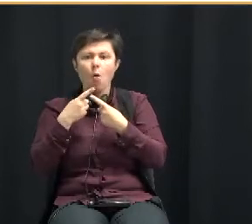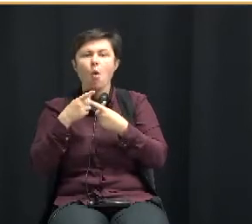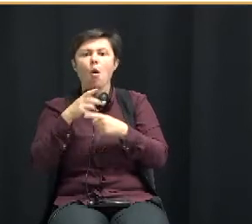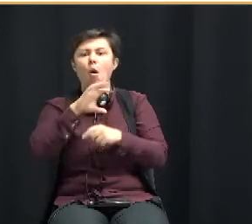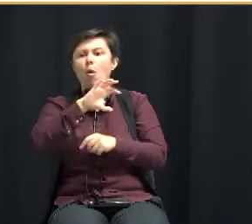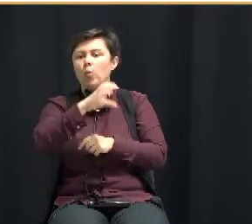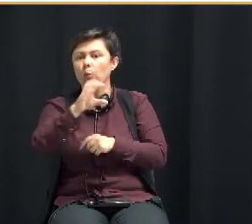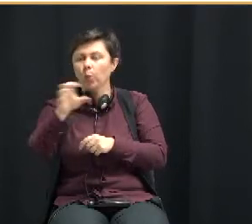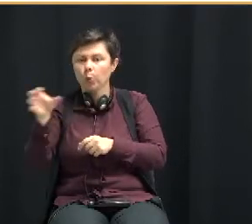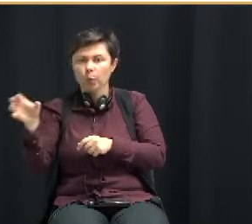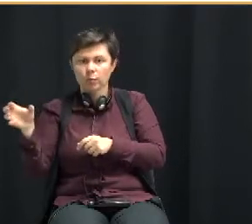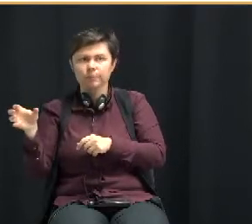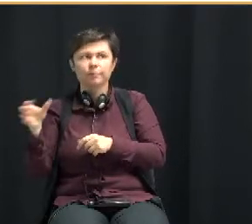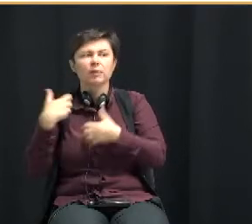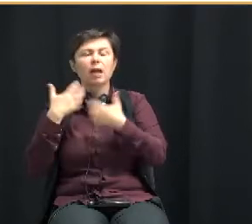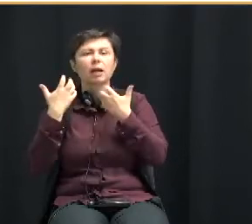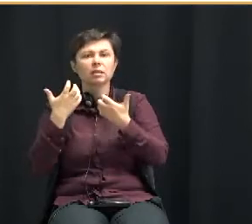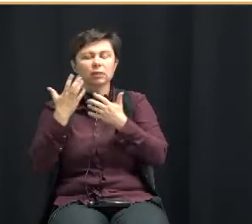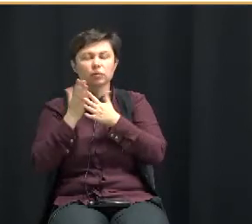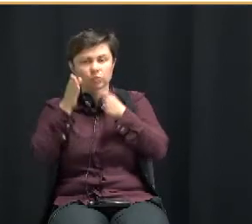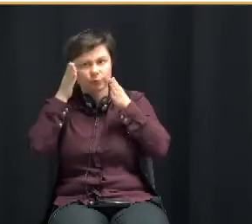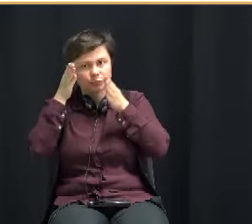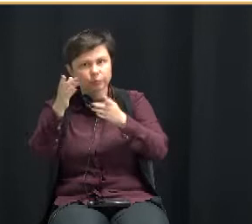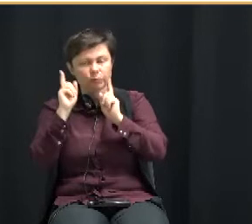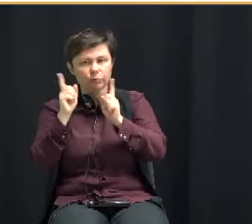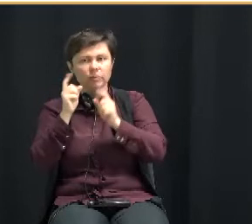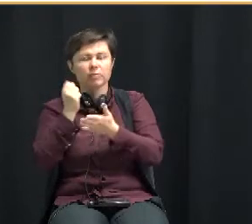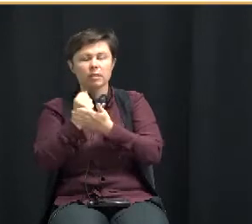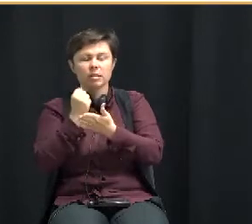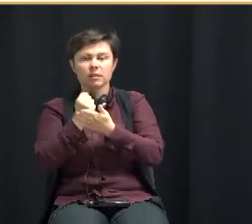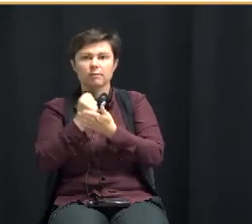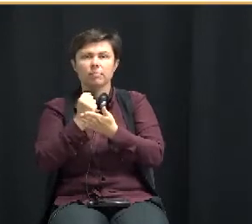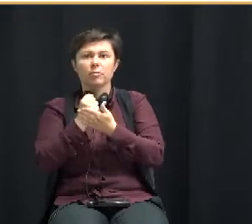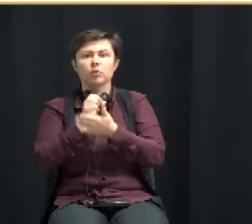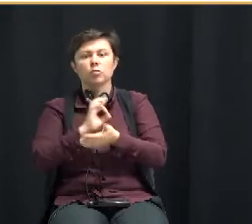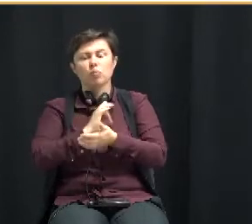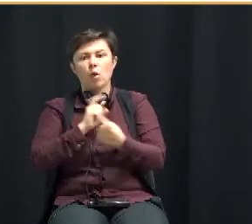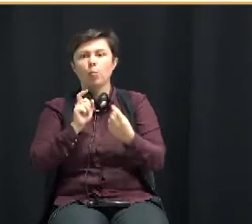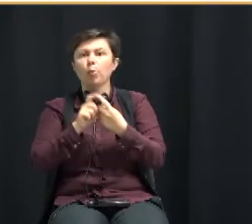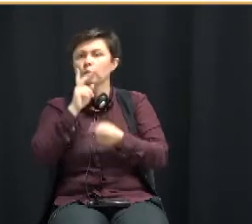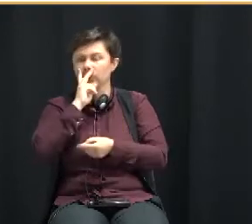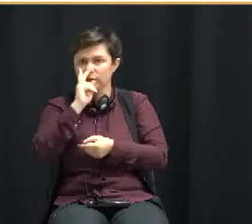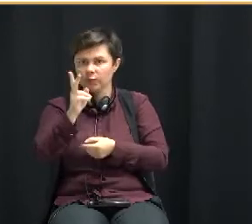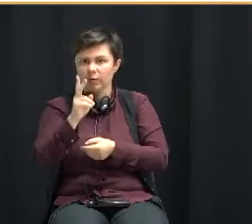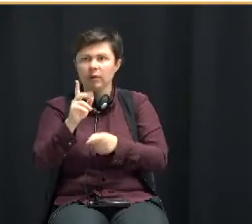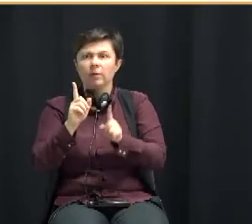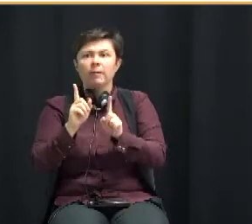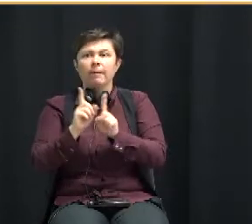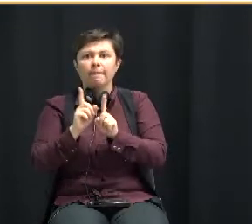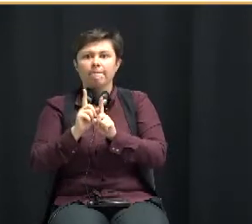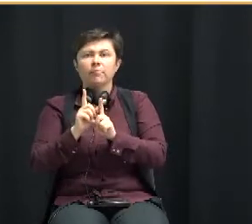digitalization. I'm not going to tell you about separate issues, but I would like to tell you about the issues that, from my point of